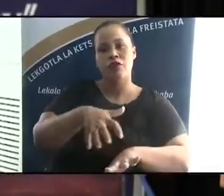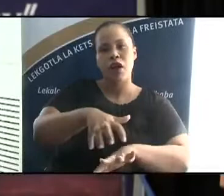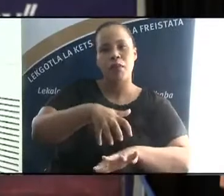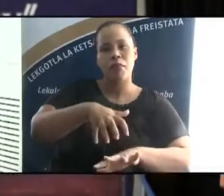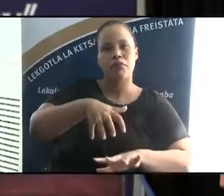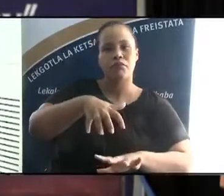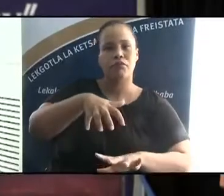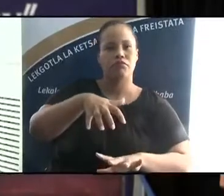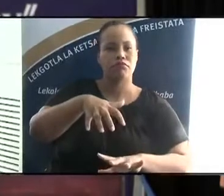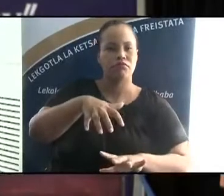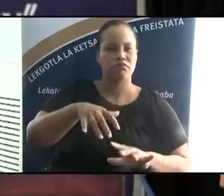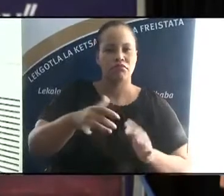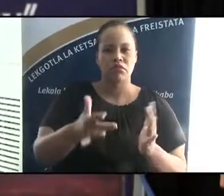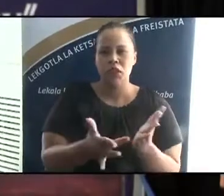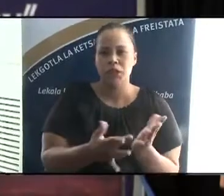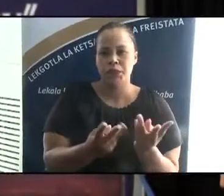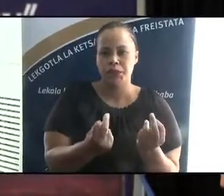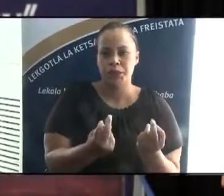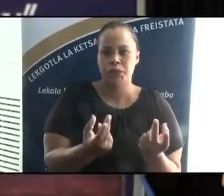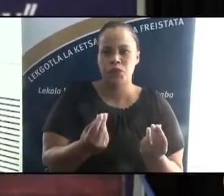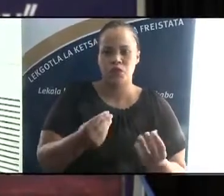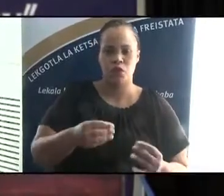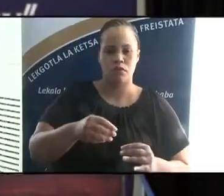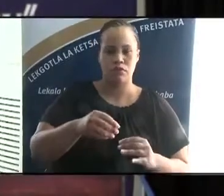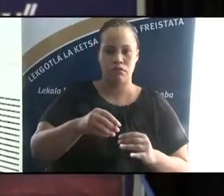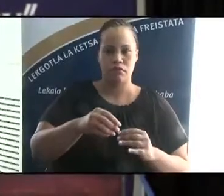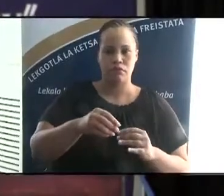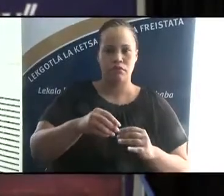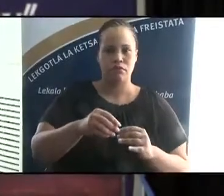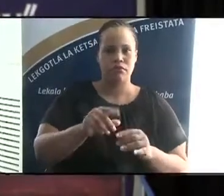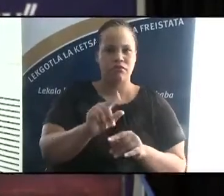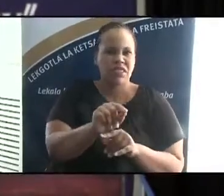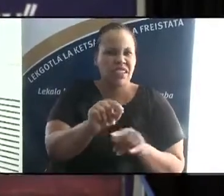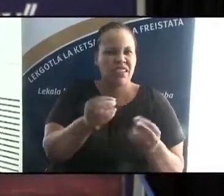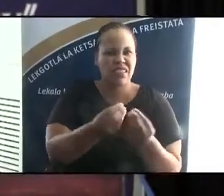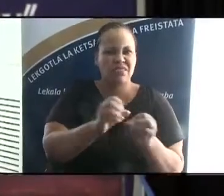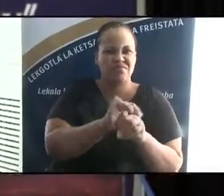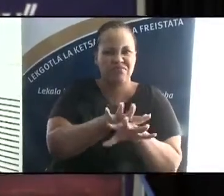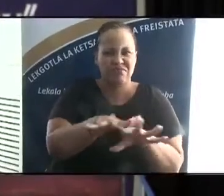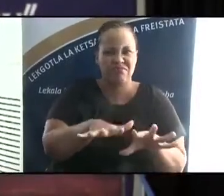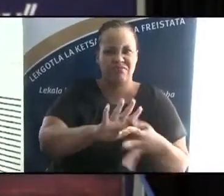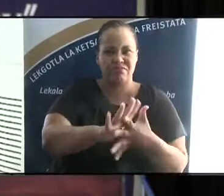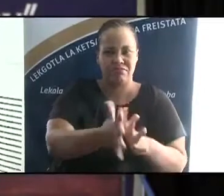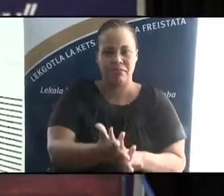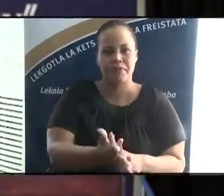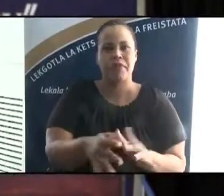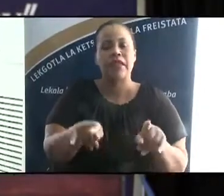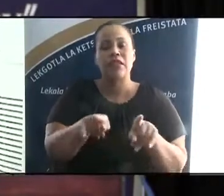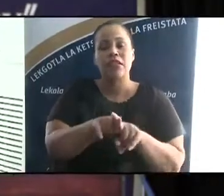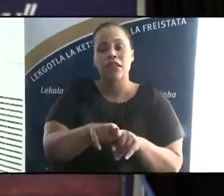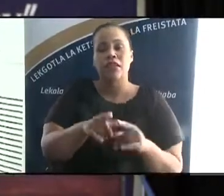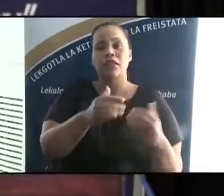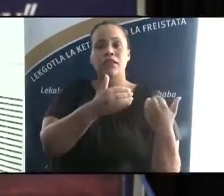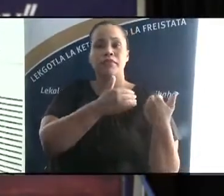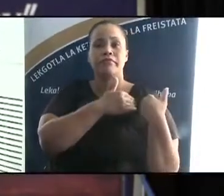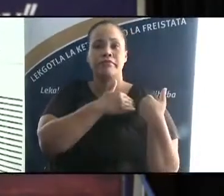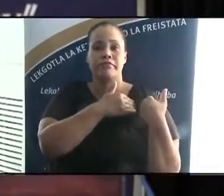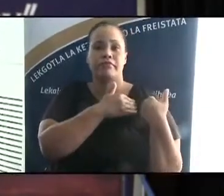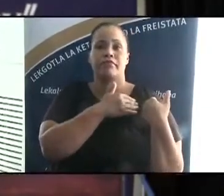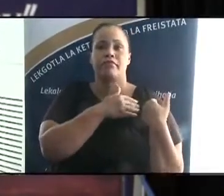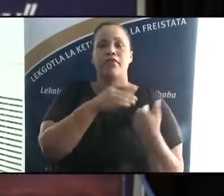for fungicides, weedicides, and pesticides. Likewise, the security drones are also utilized